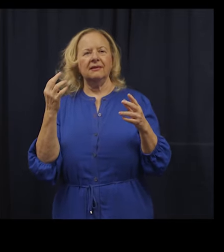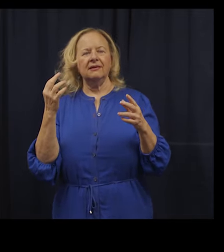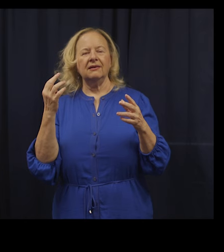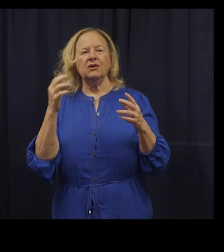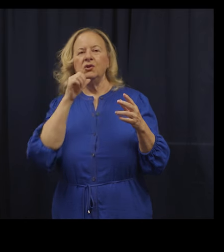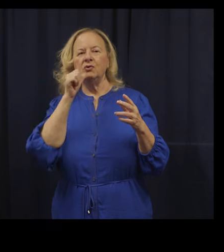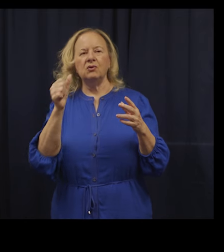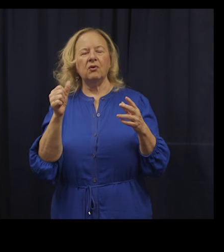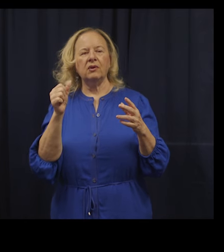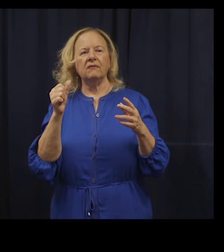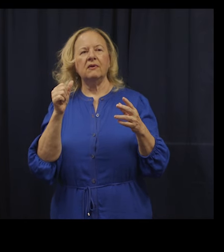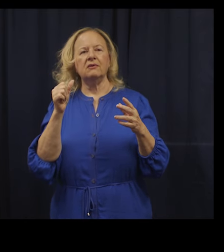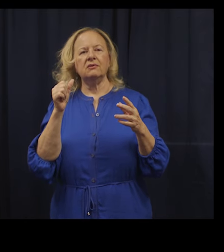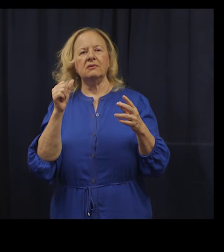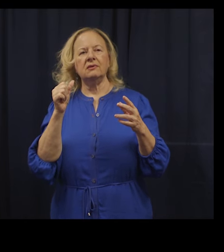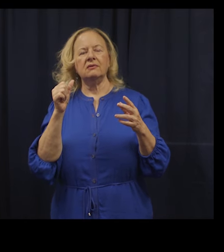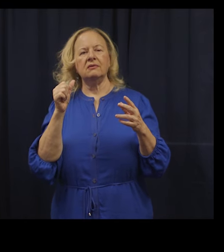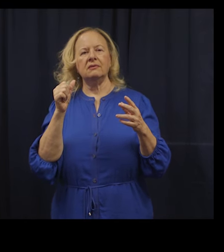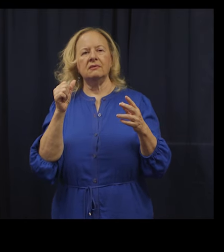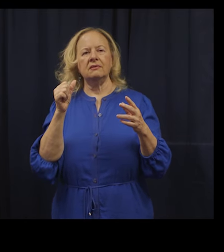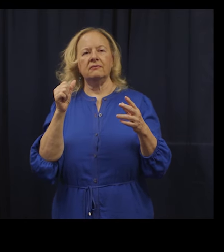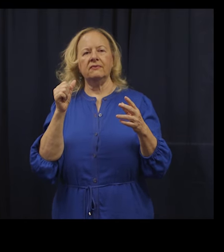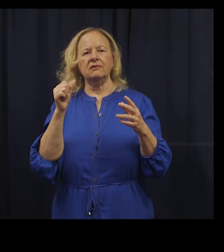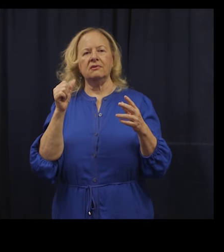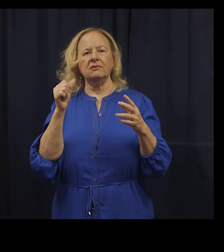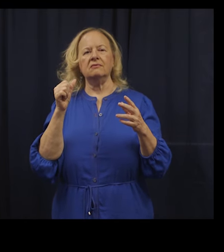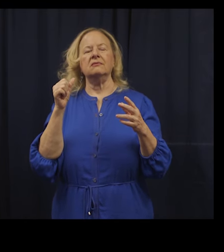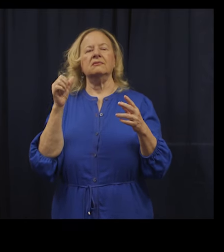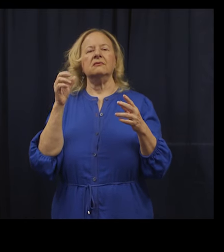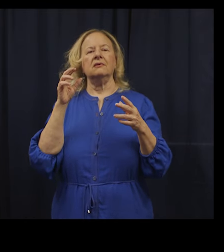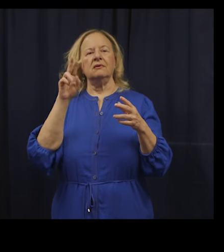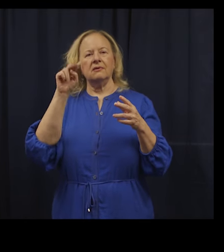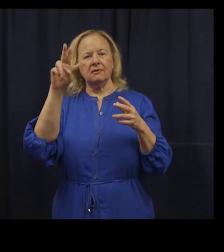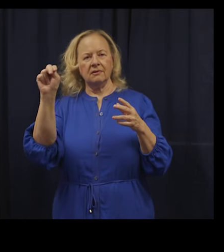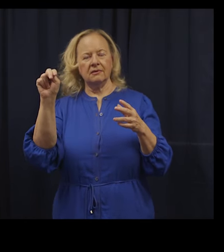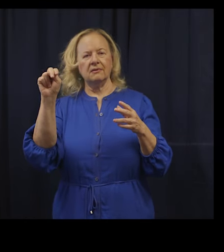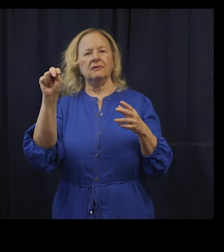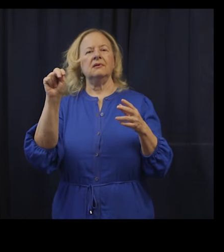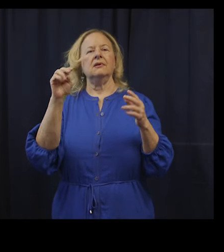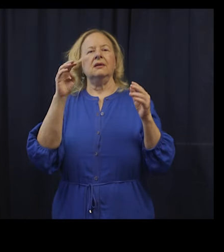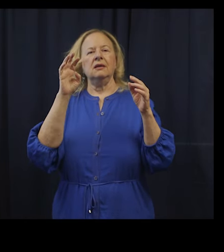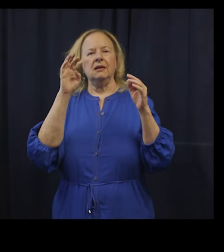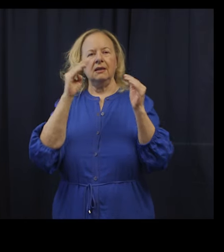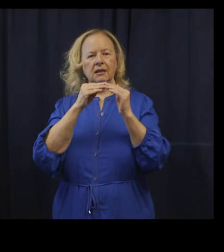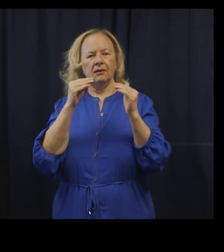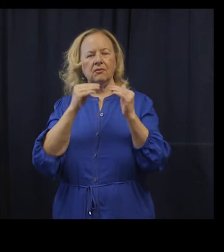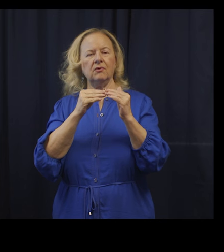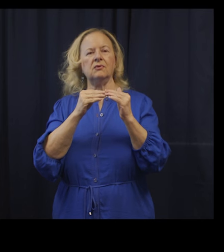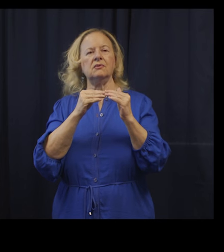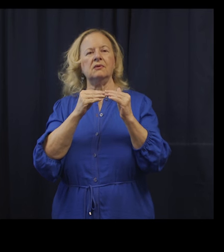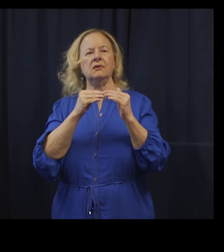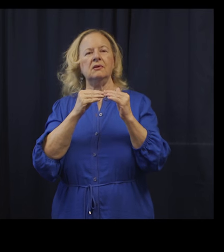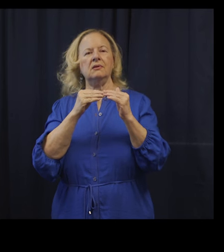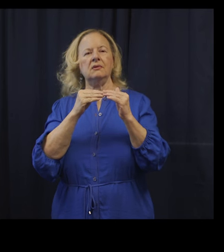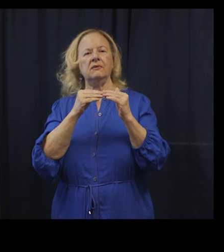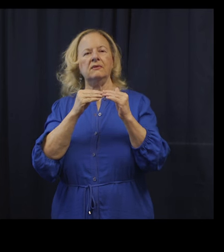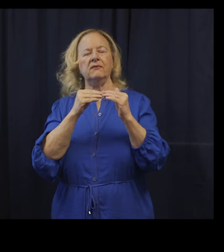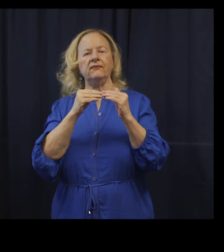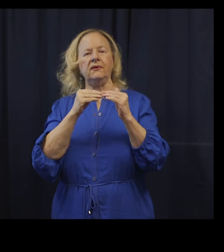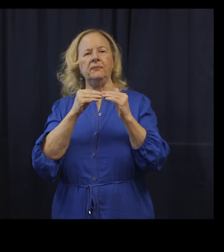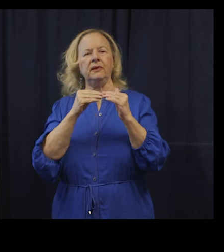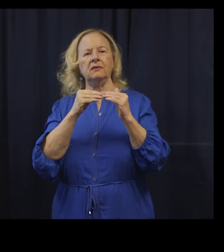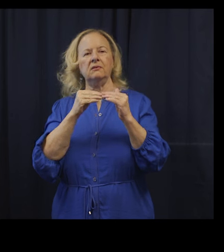even read that in Matthew 1:1. So the letter nu equals a live fish,